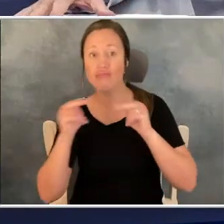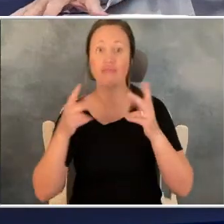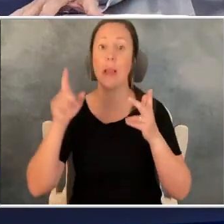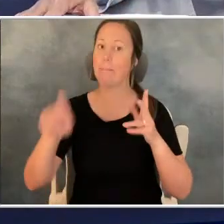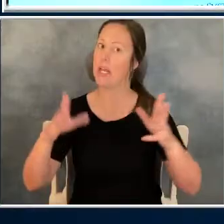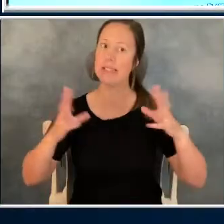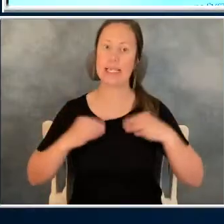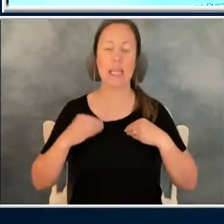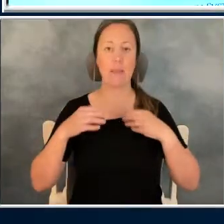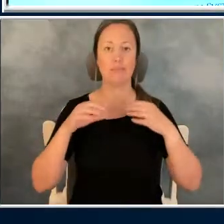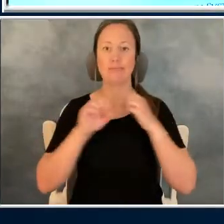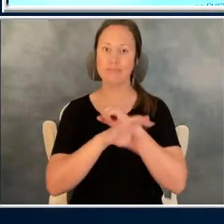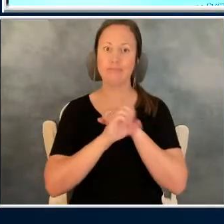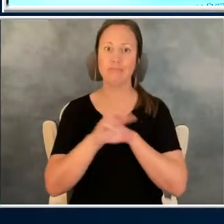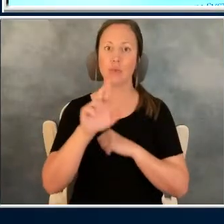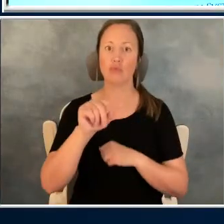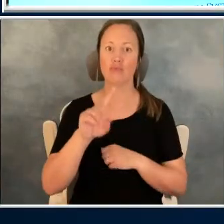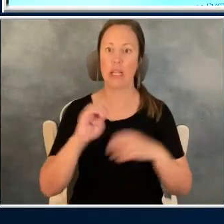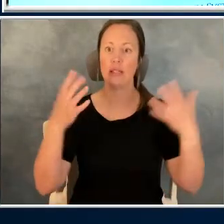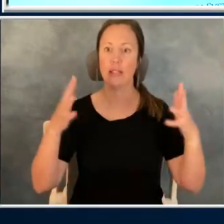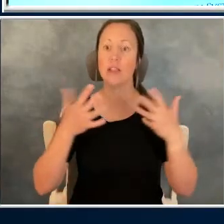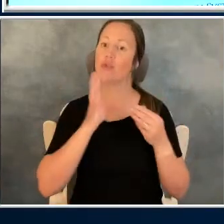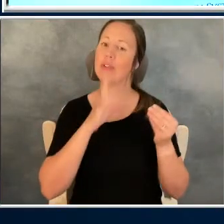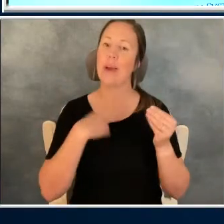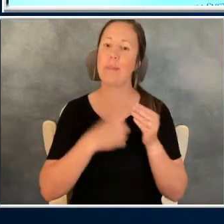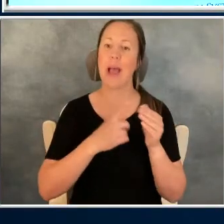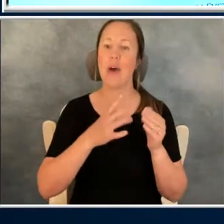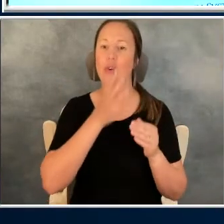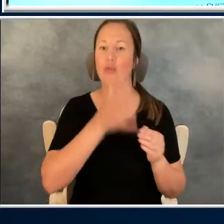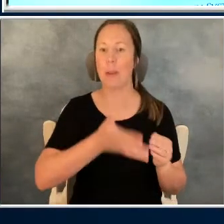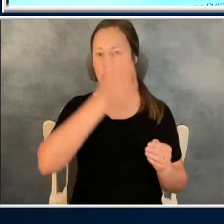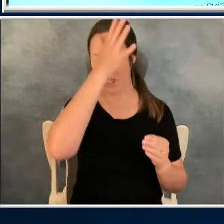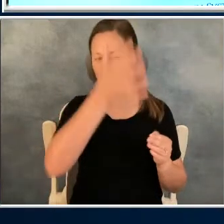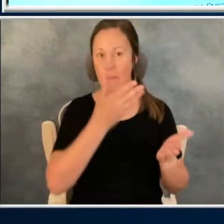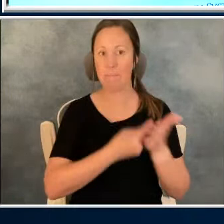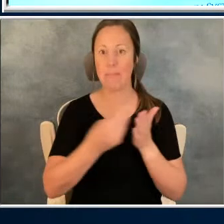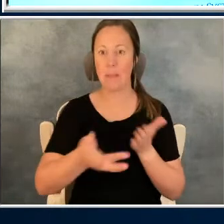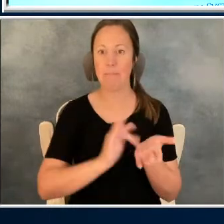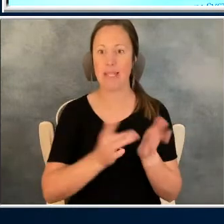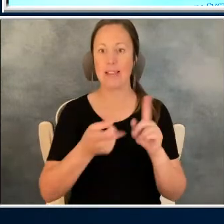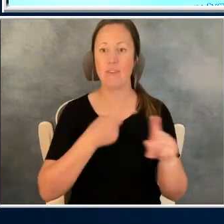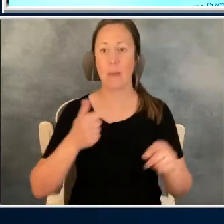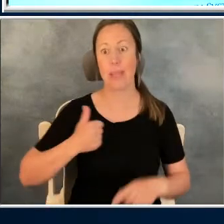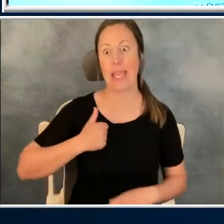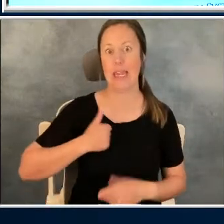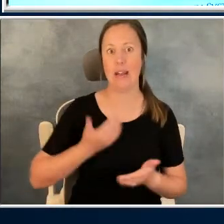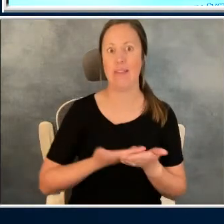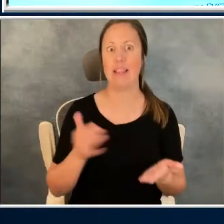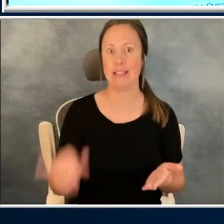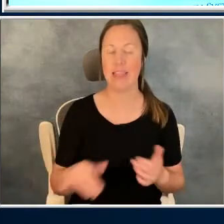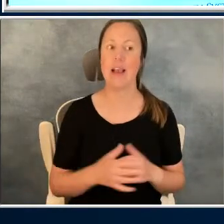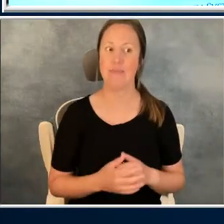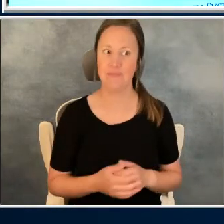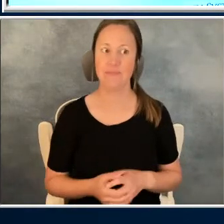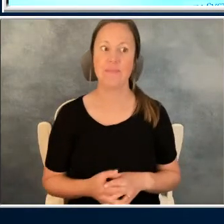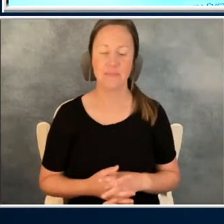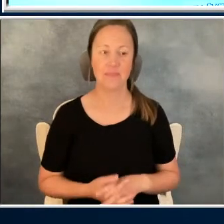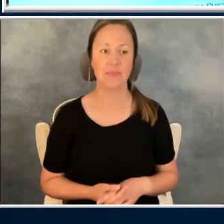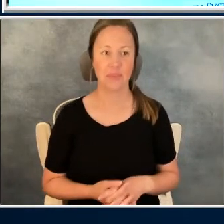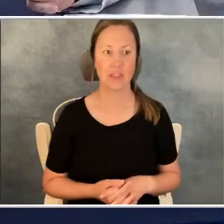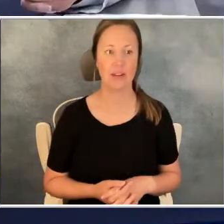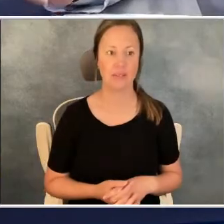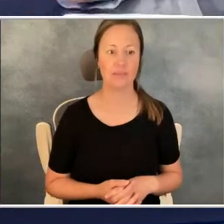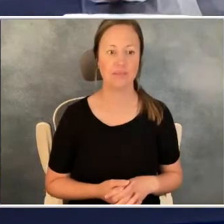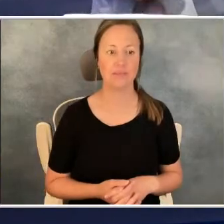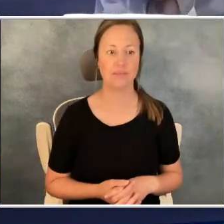hear about your grandparents getting their medications from Canada, things like that in the mail. And so what we've tried to do, and what I think I don't know which way